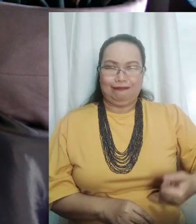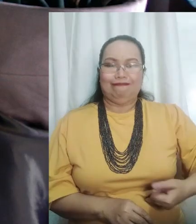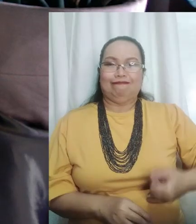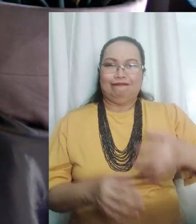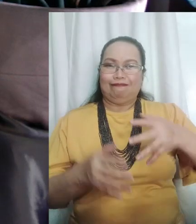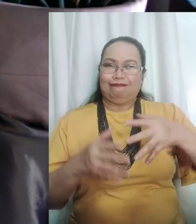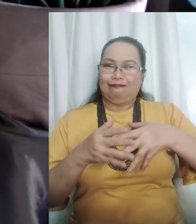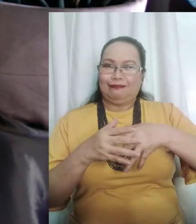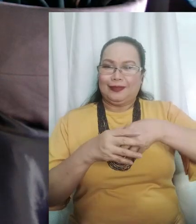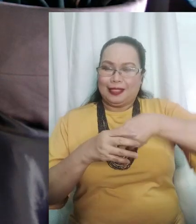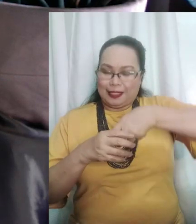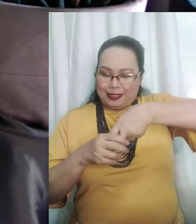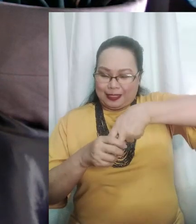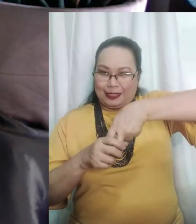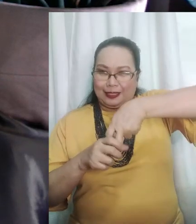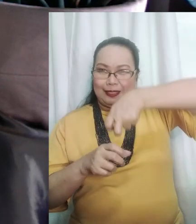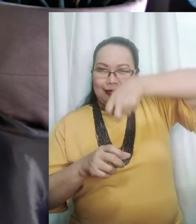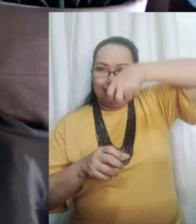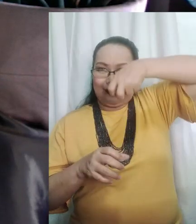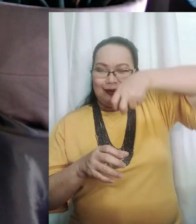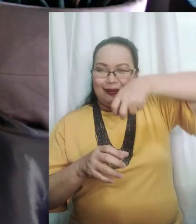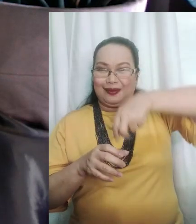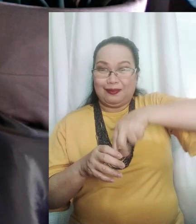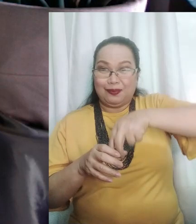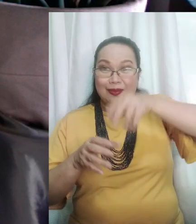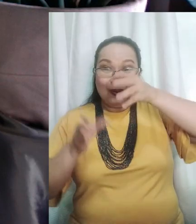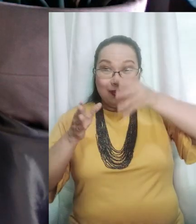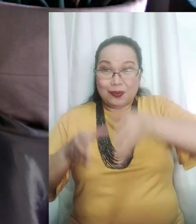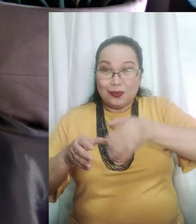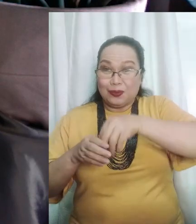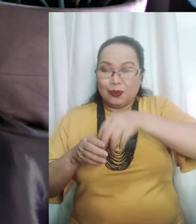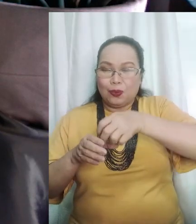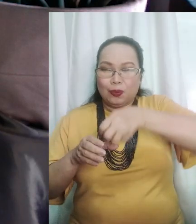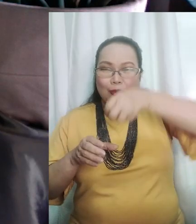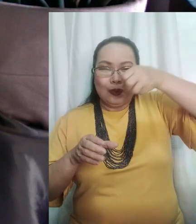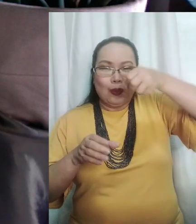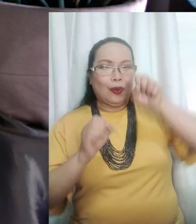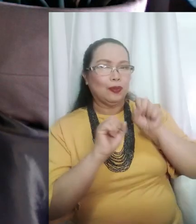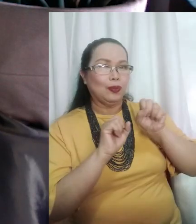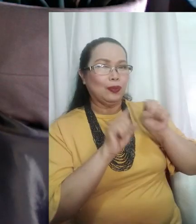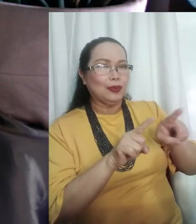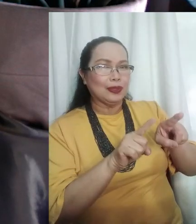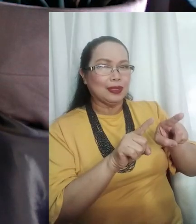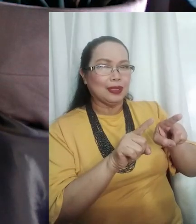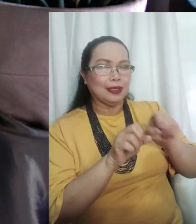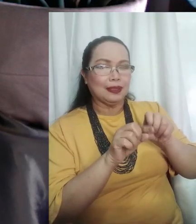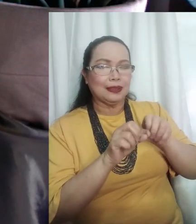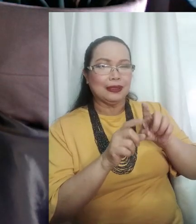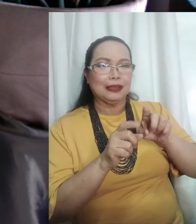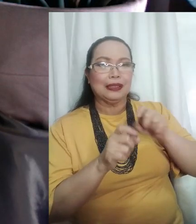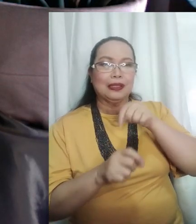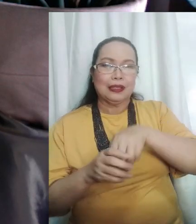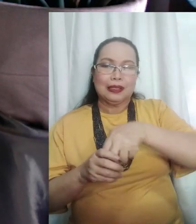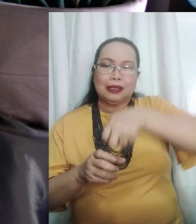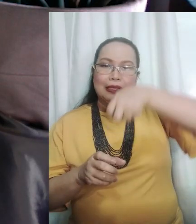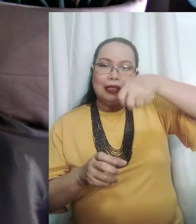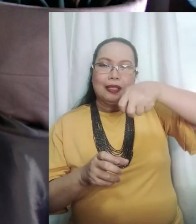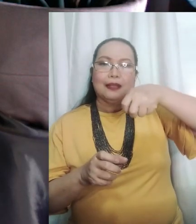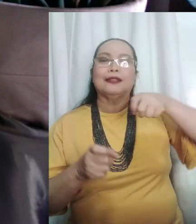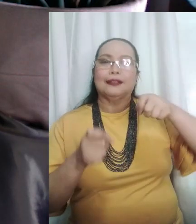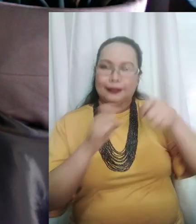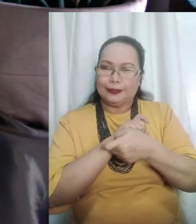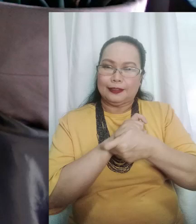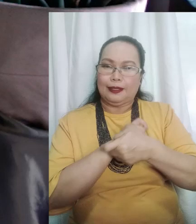Joseph that came out of the well, no, is a different Joseph. It's a changed